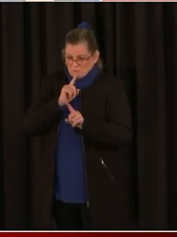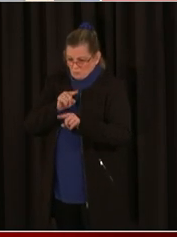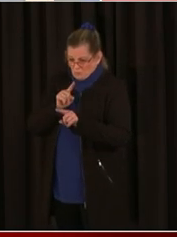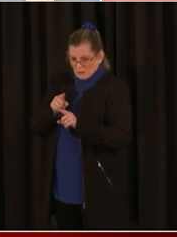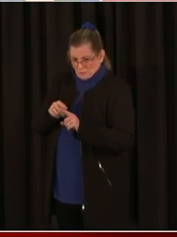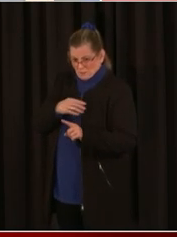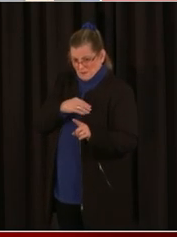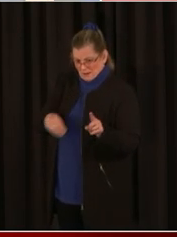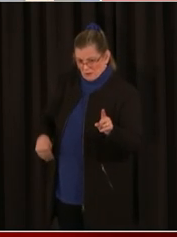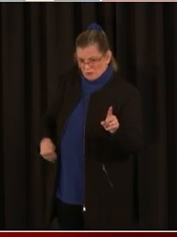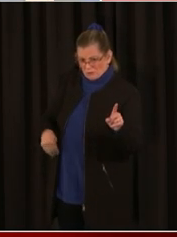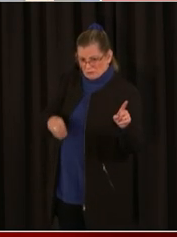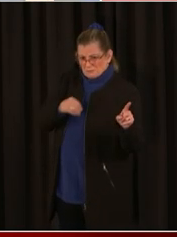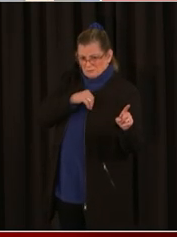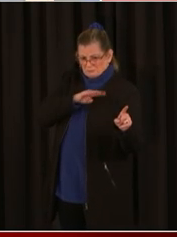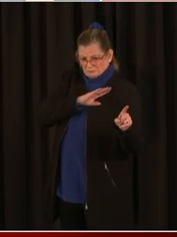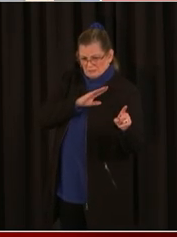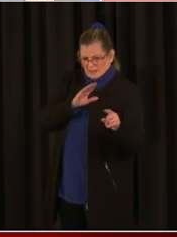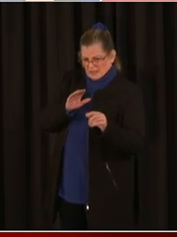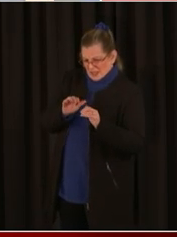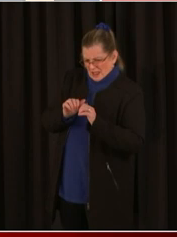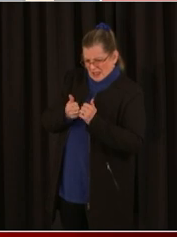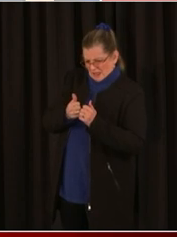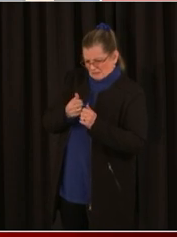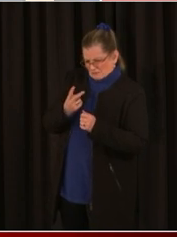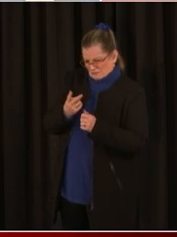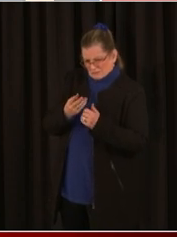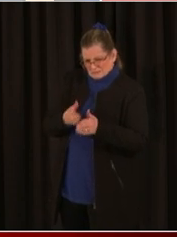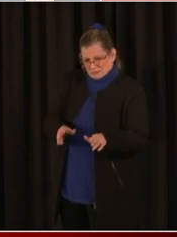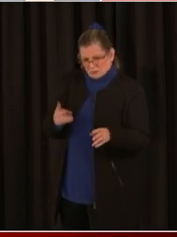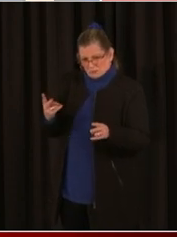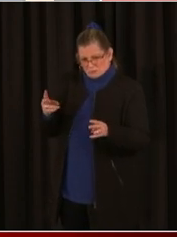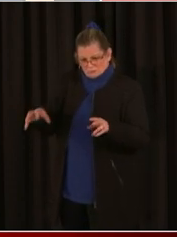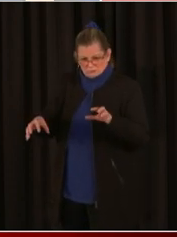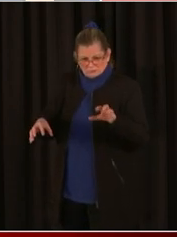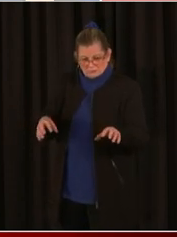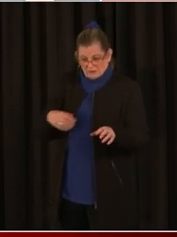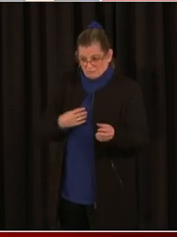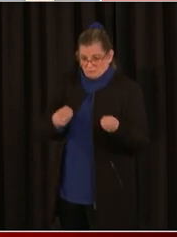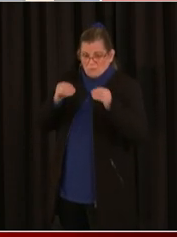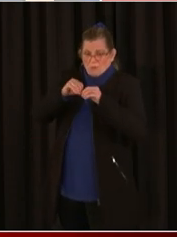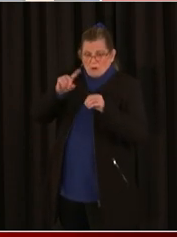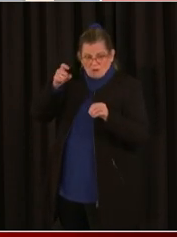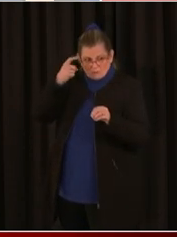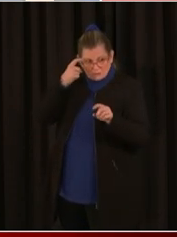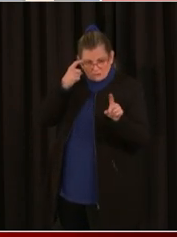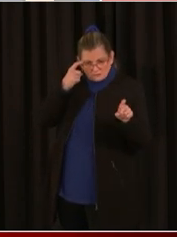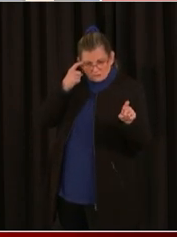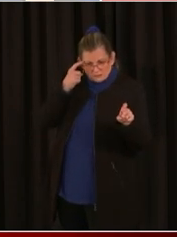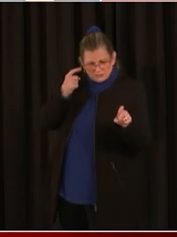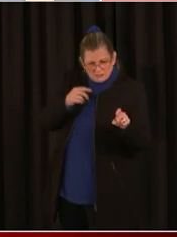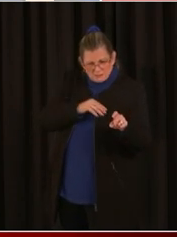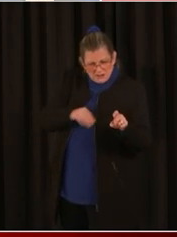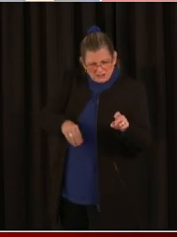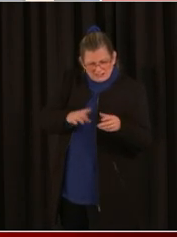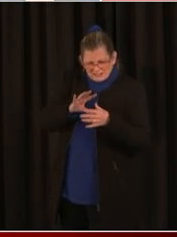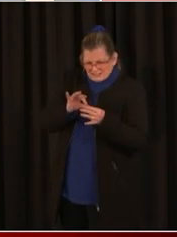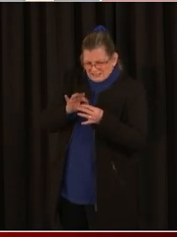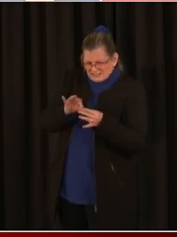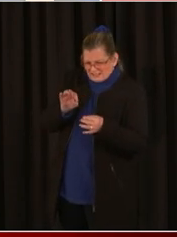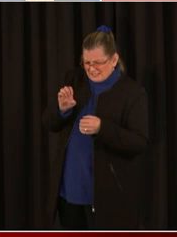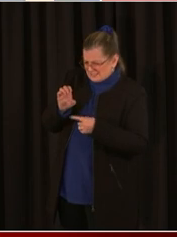specific concerns that splitting this agency in two will create more bureaucracy? And I think Mayor Bowser said